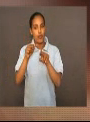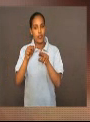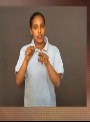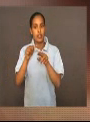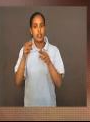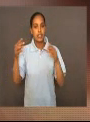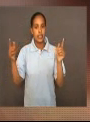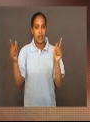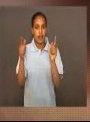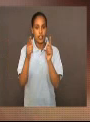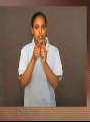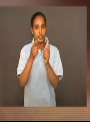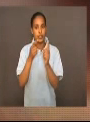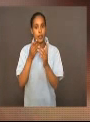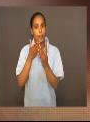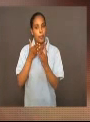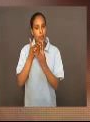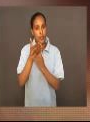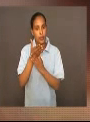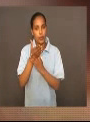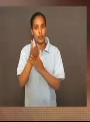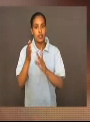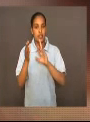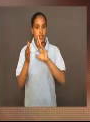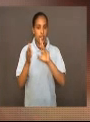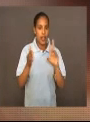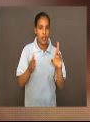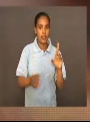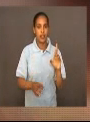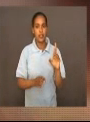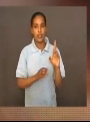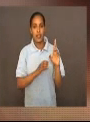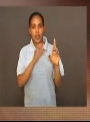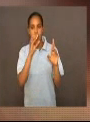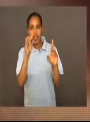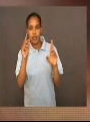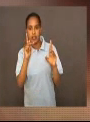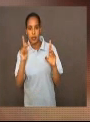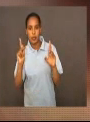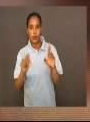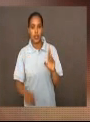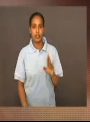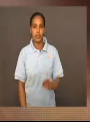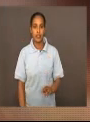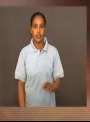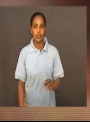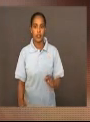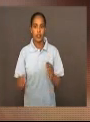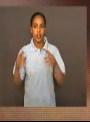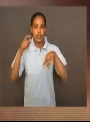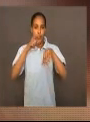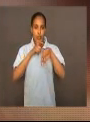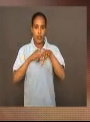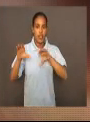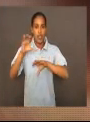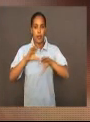the relationship between the reactants and the product during